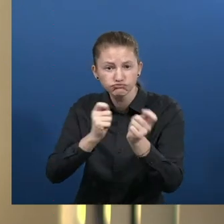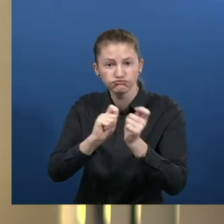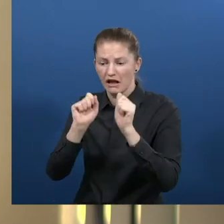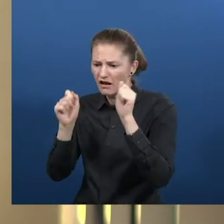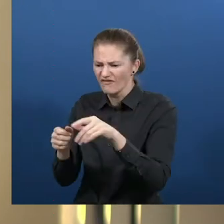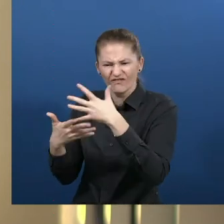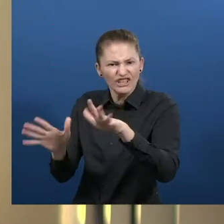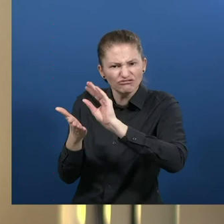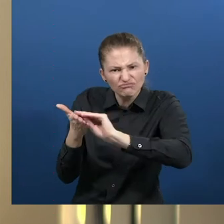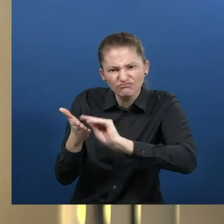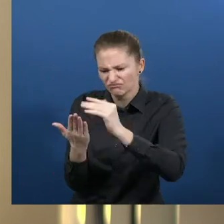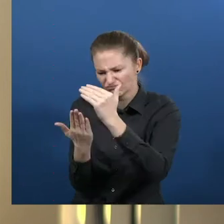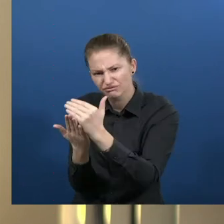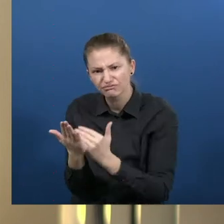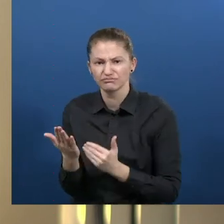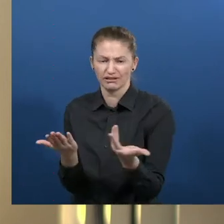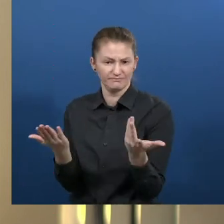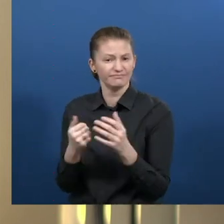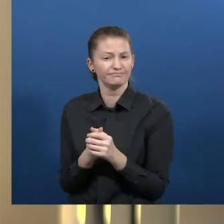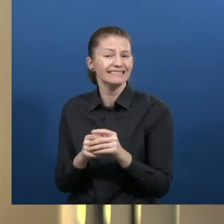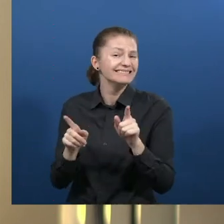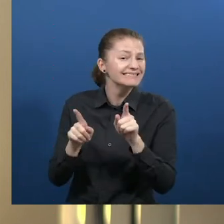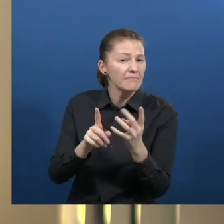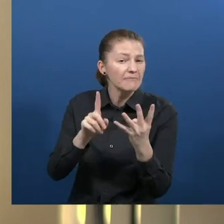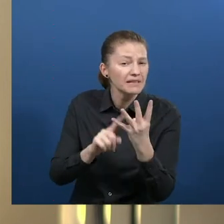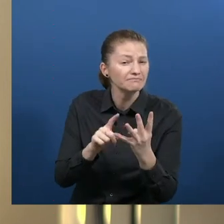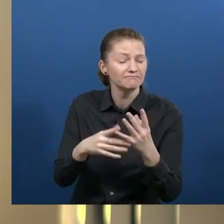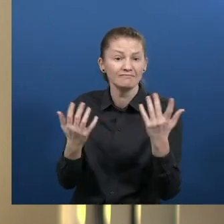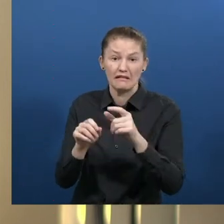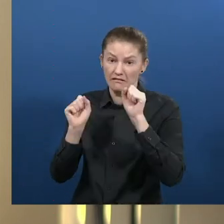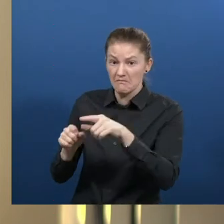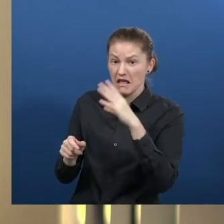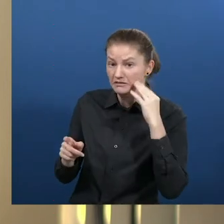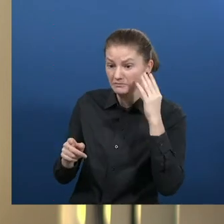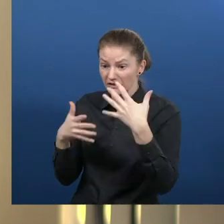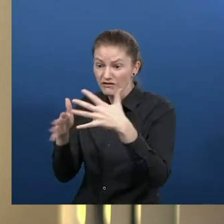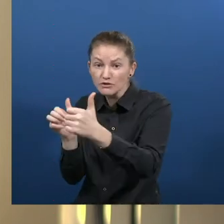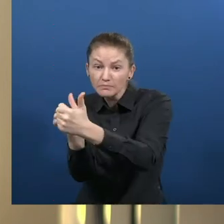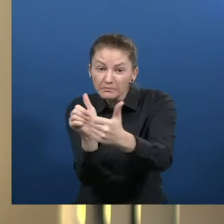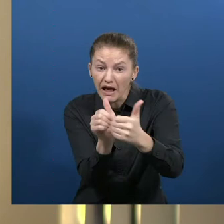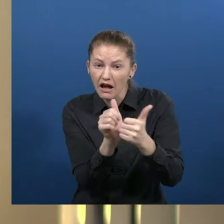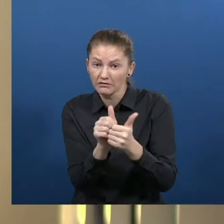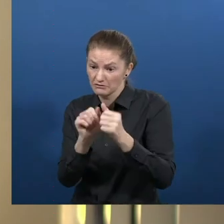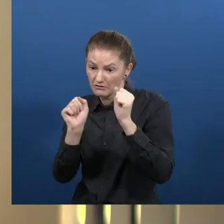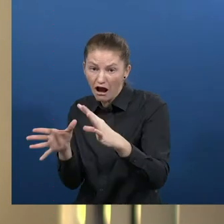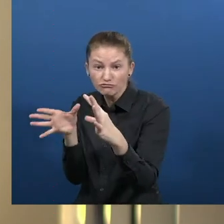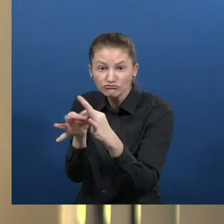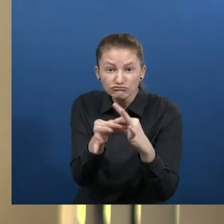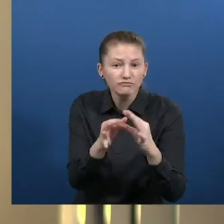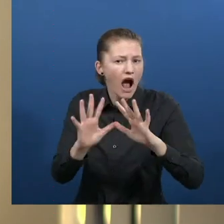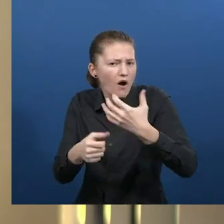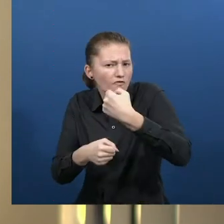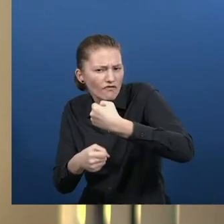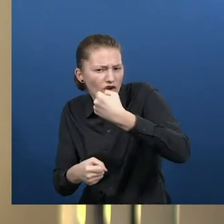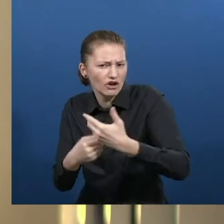replicated? And to which extent are there experience working with partners and open to somehow let go of their